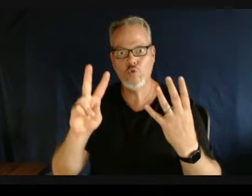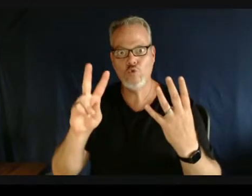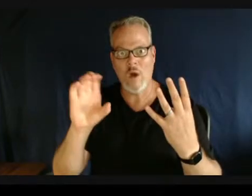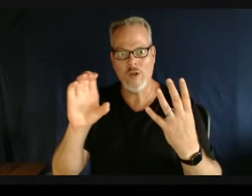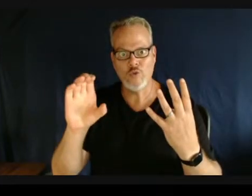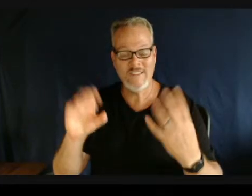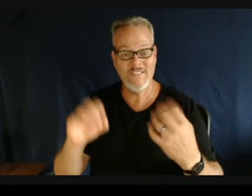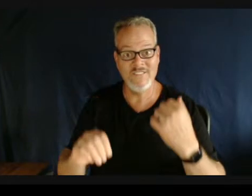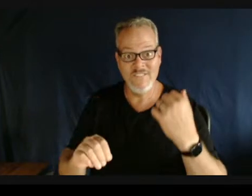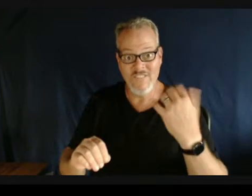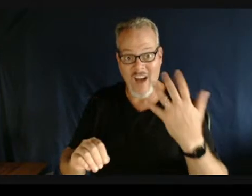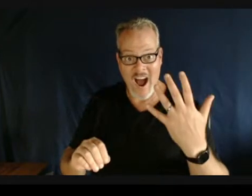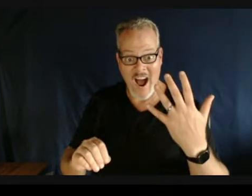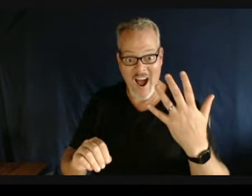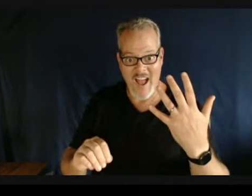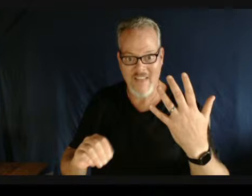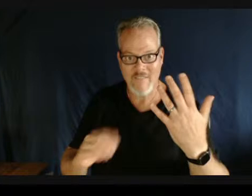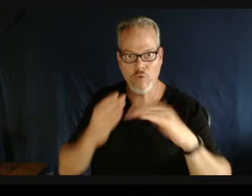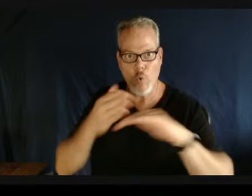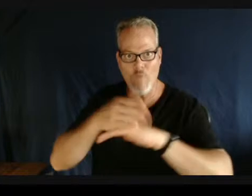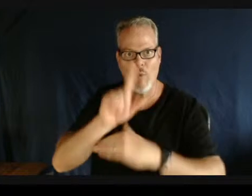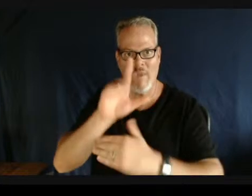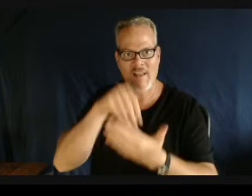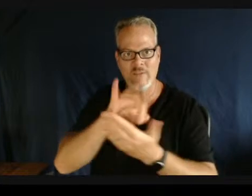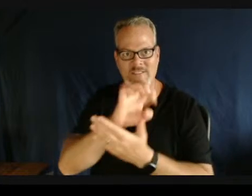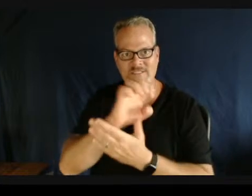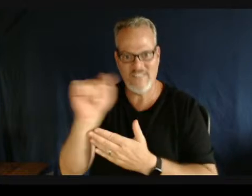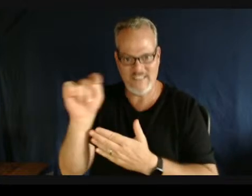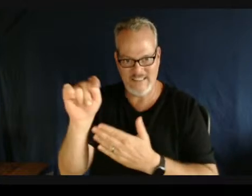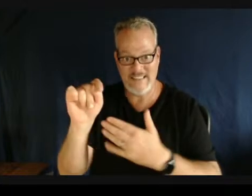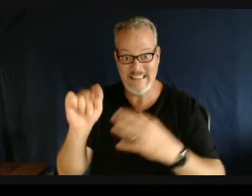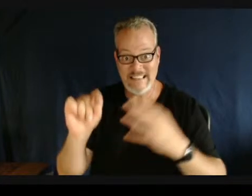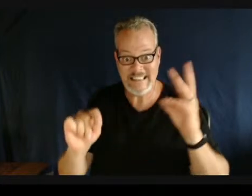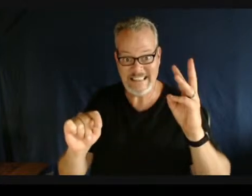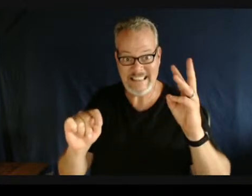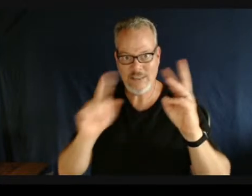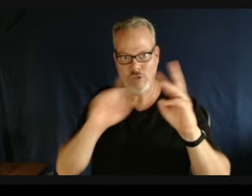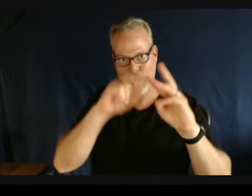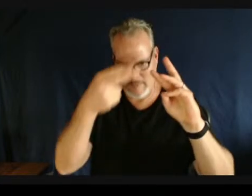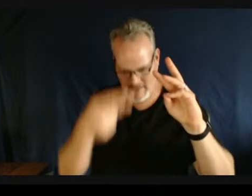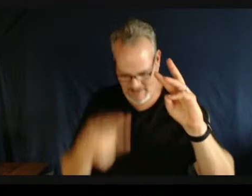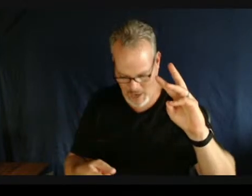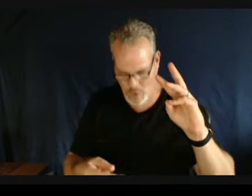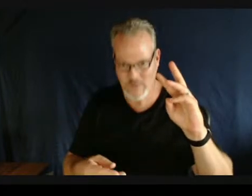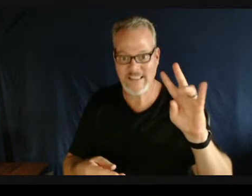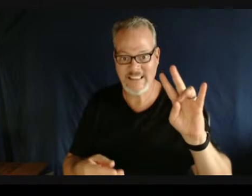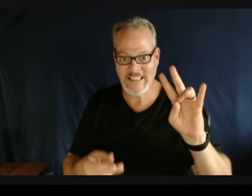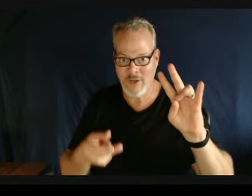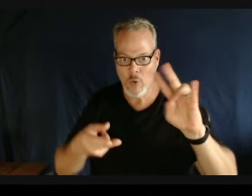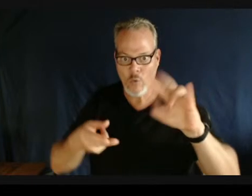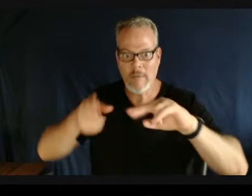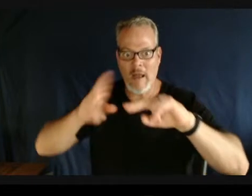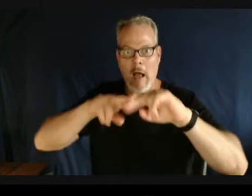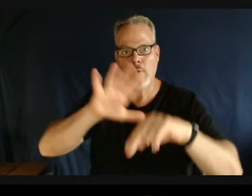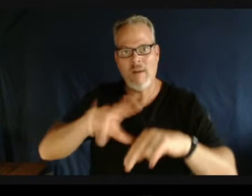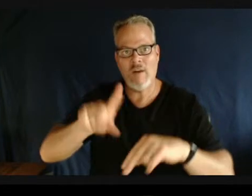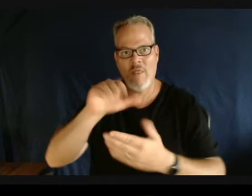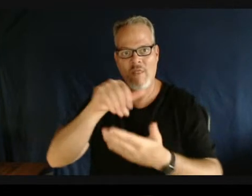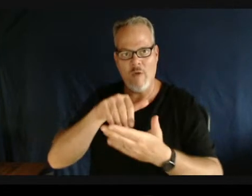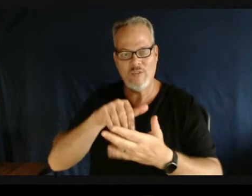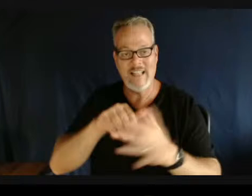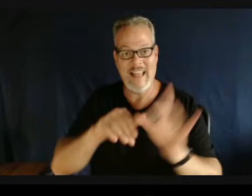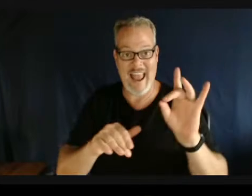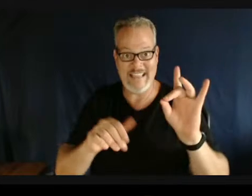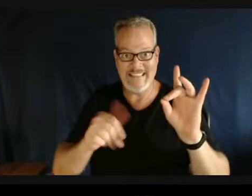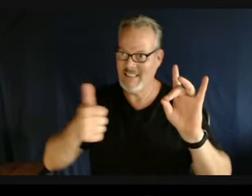to over 1,000 feet here, right? 6 drops back down. 7 goes back up to about 1,000. 8's